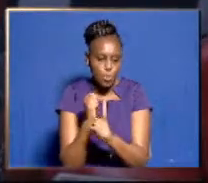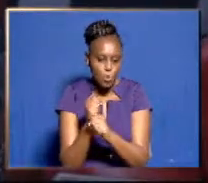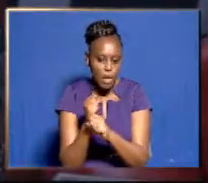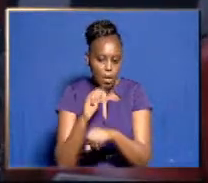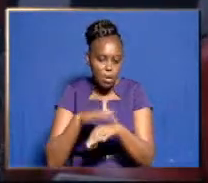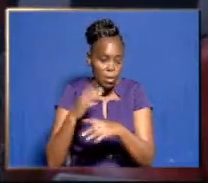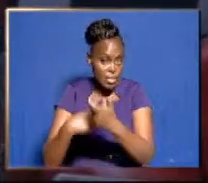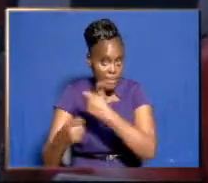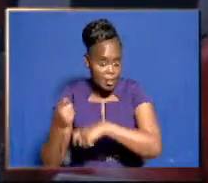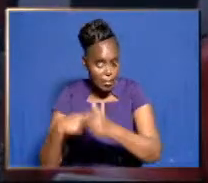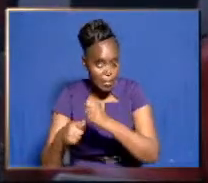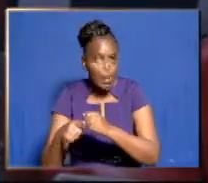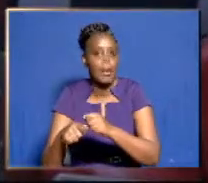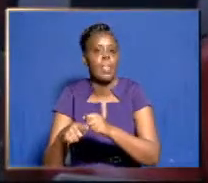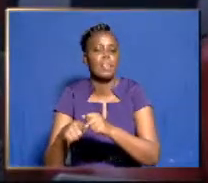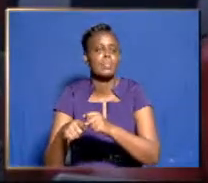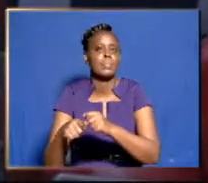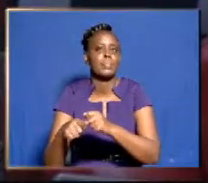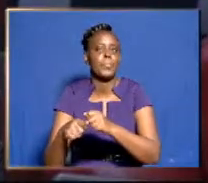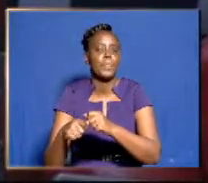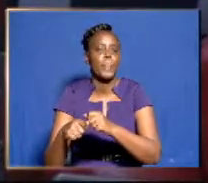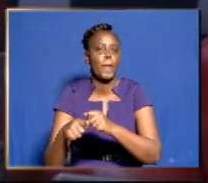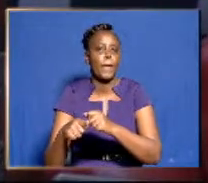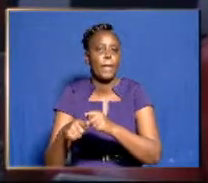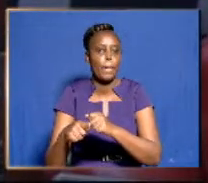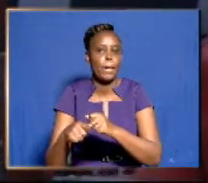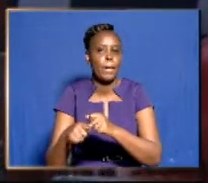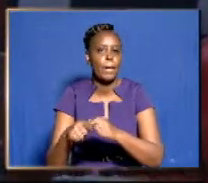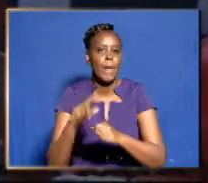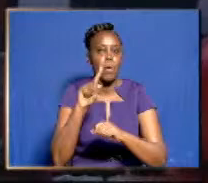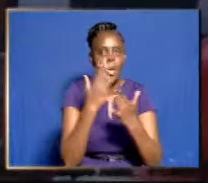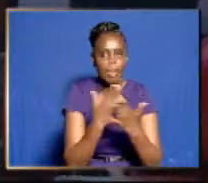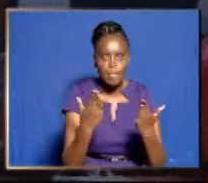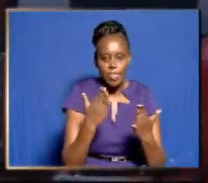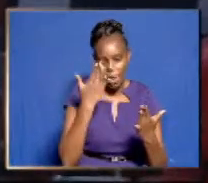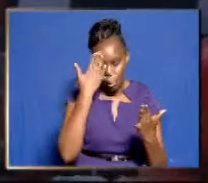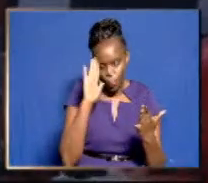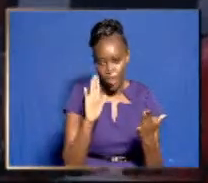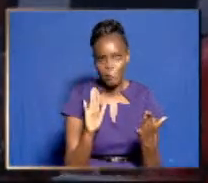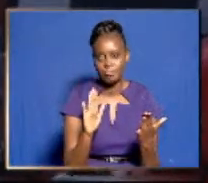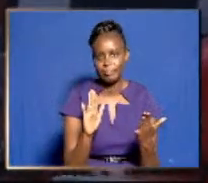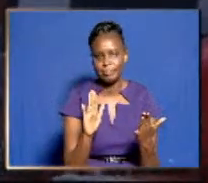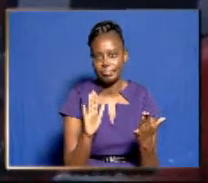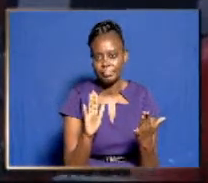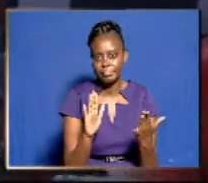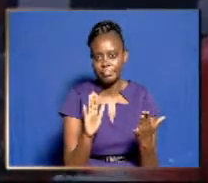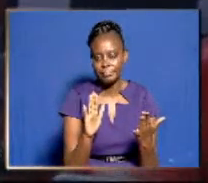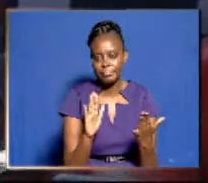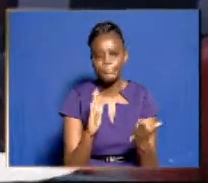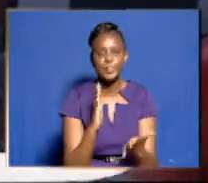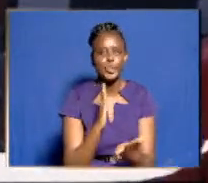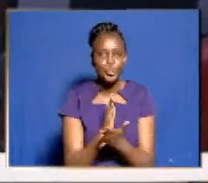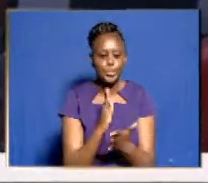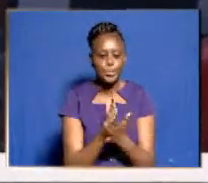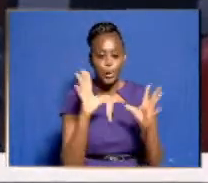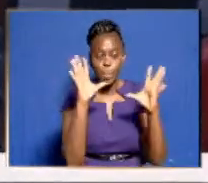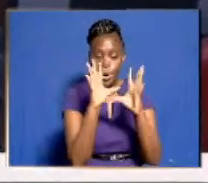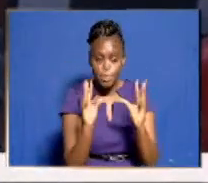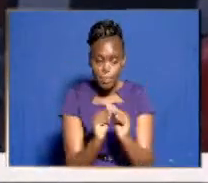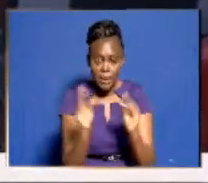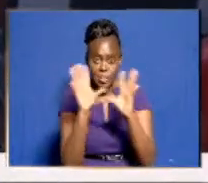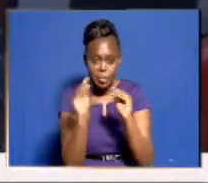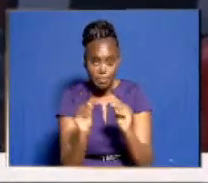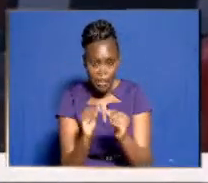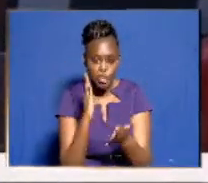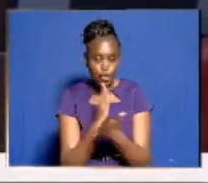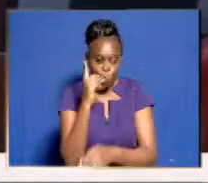supply, Mr. Speaker. One of the things that we have noted is that despite the budgets that we do pass in